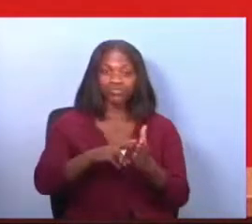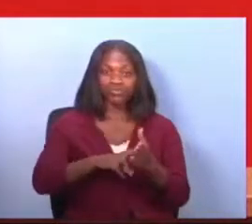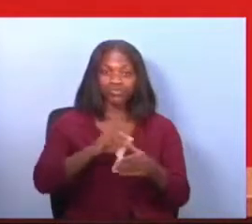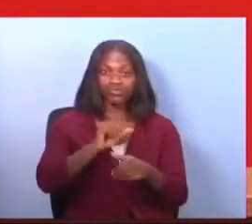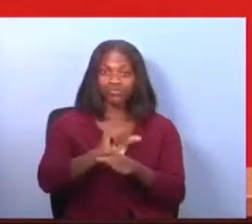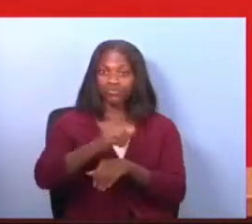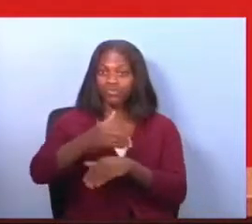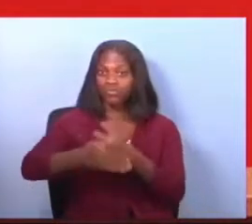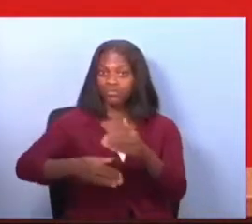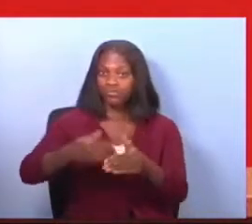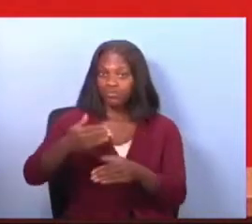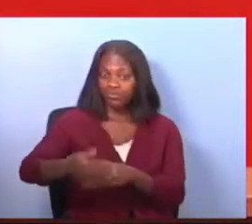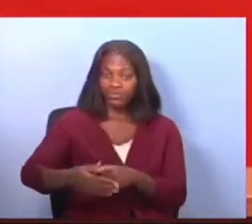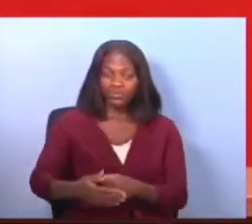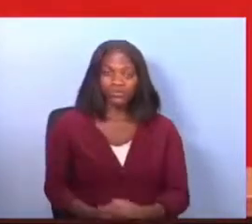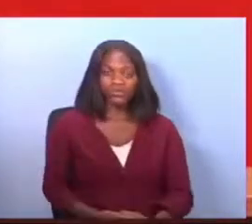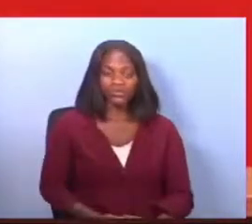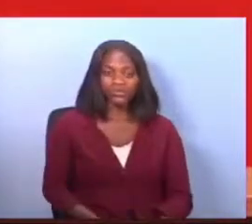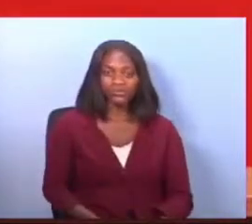proceedings.